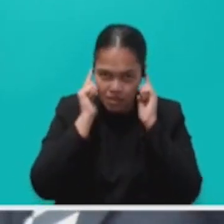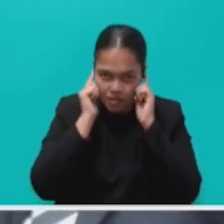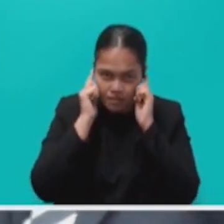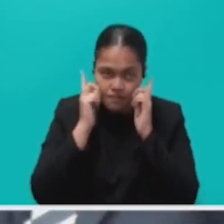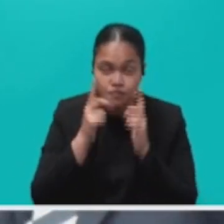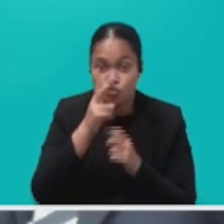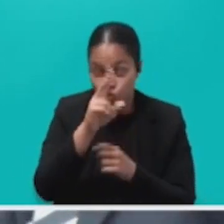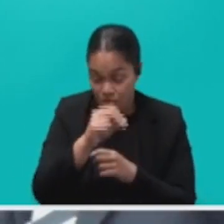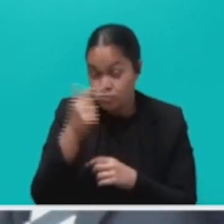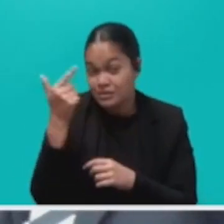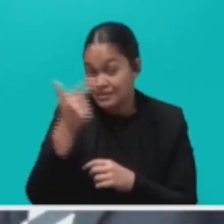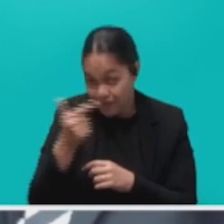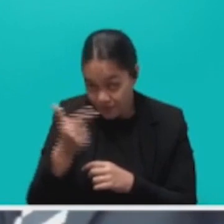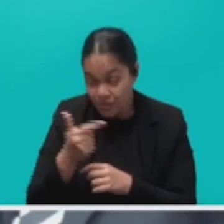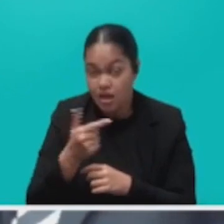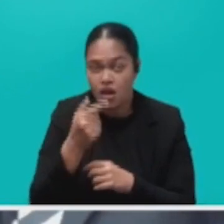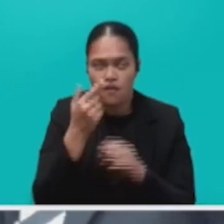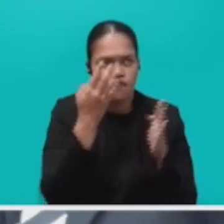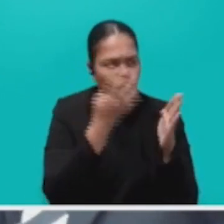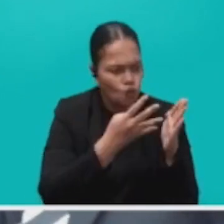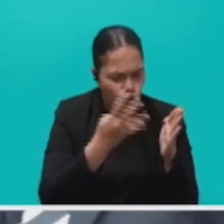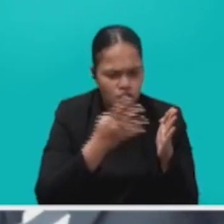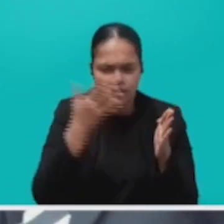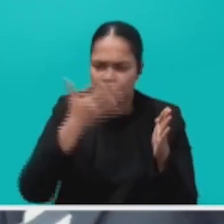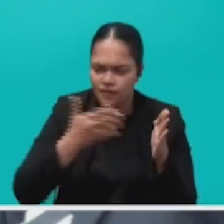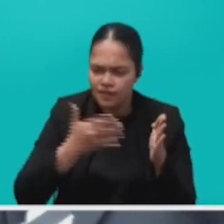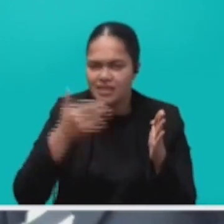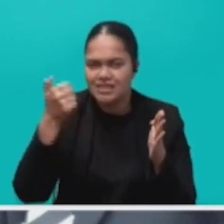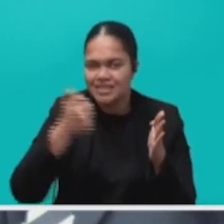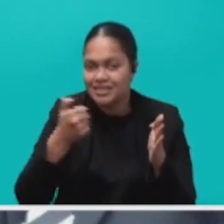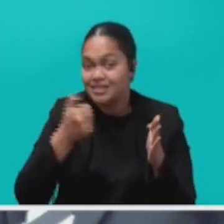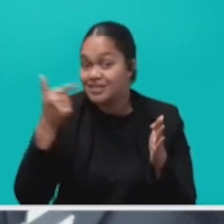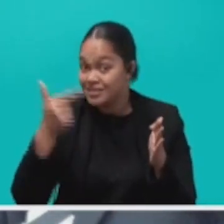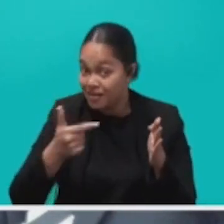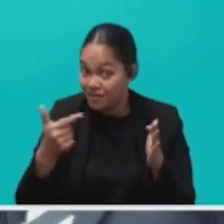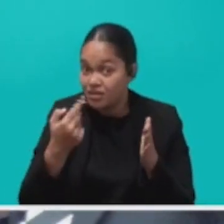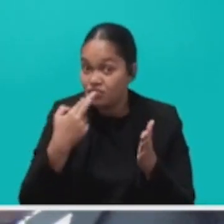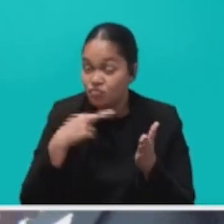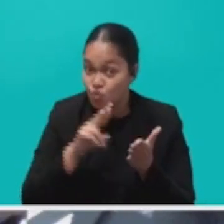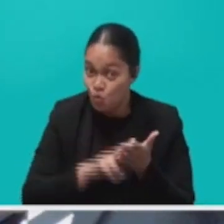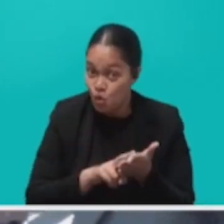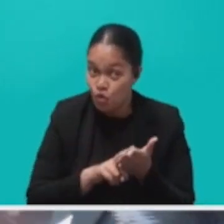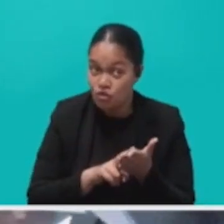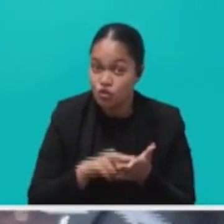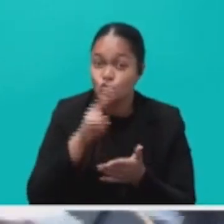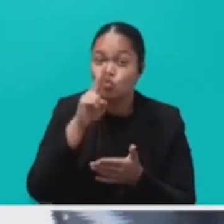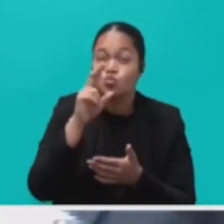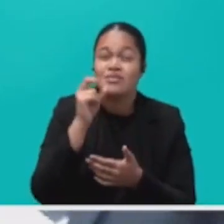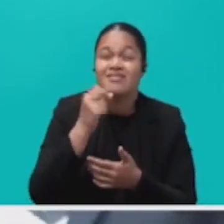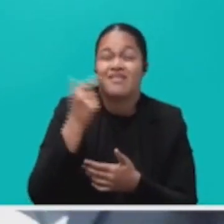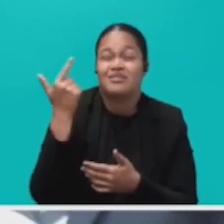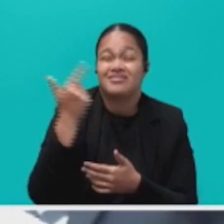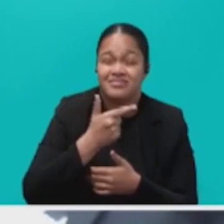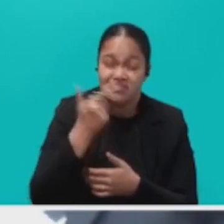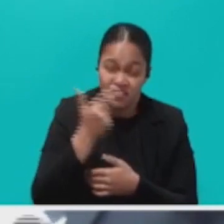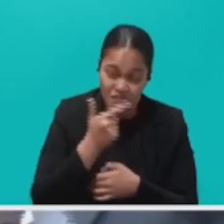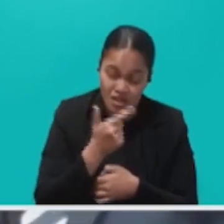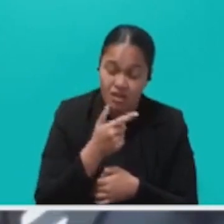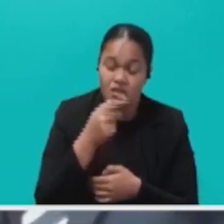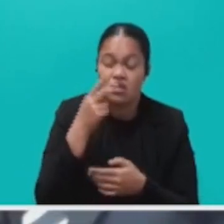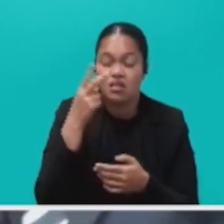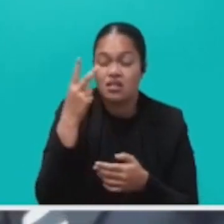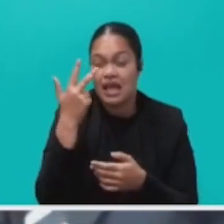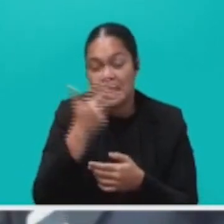2017, so we're looking at 2014, 15, 16, 17. Order. 2017 and